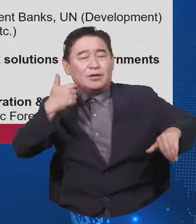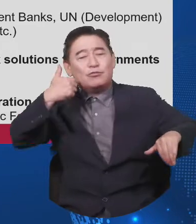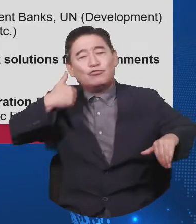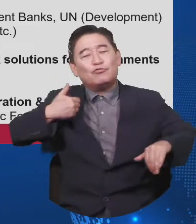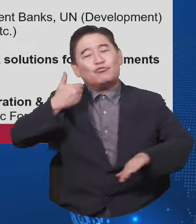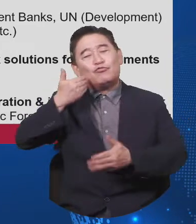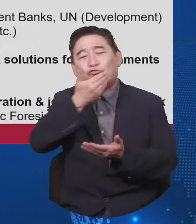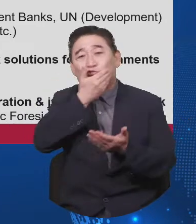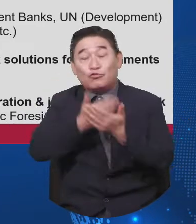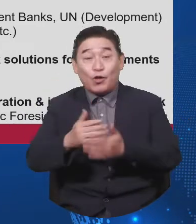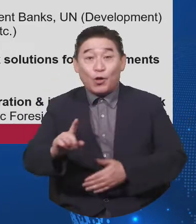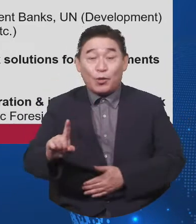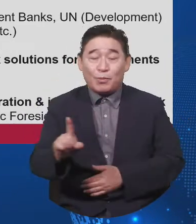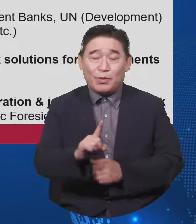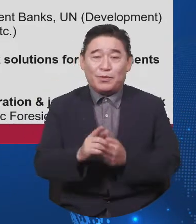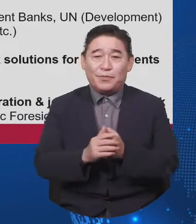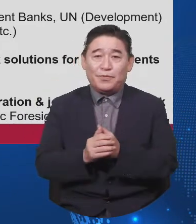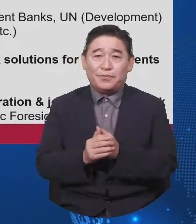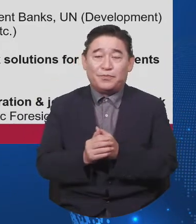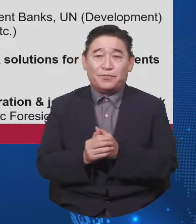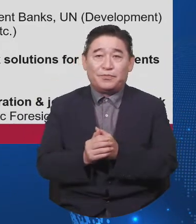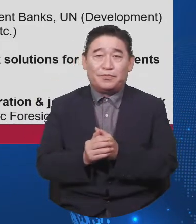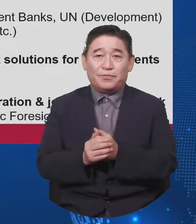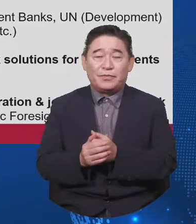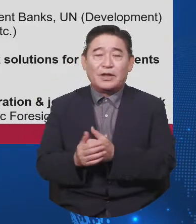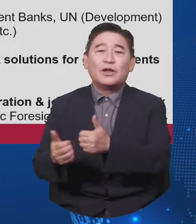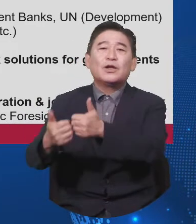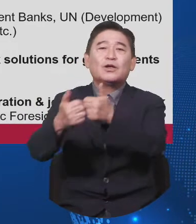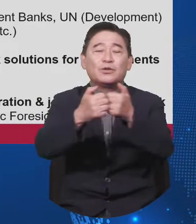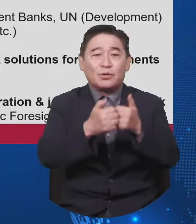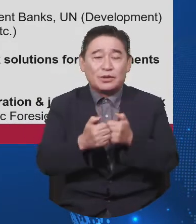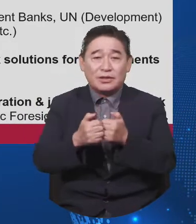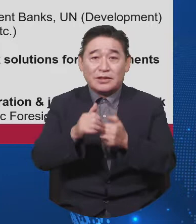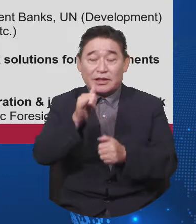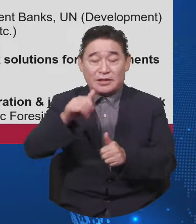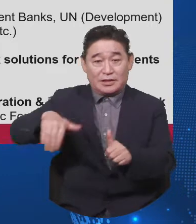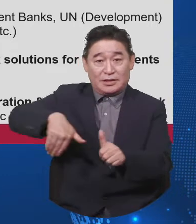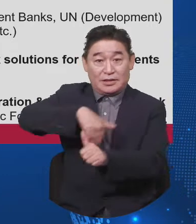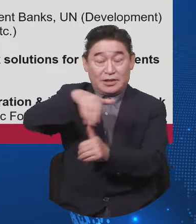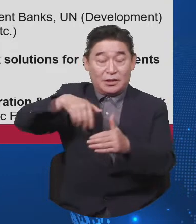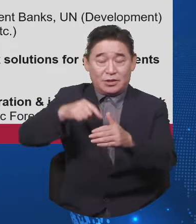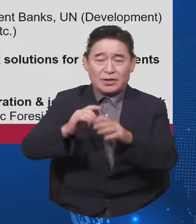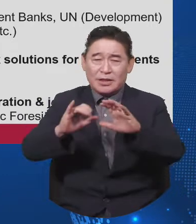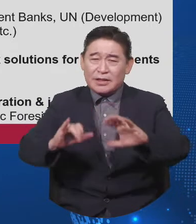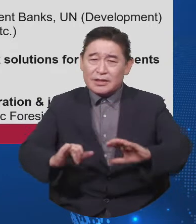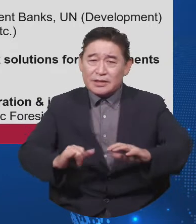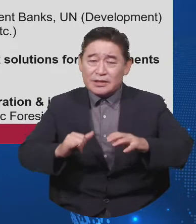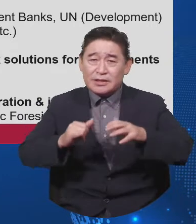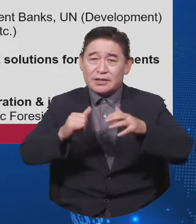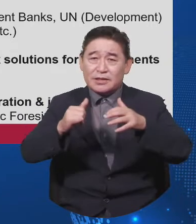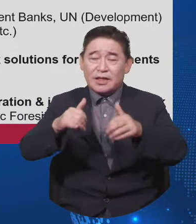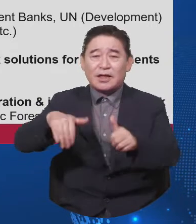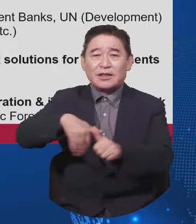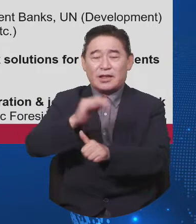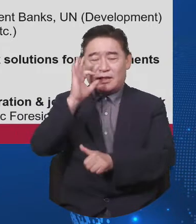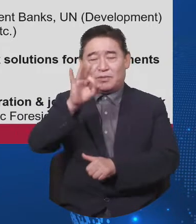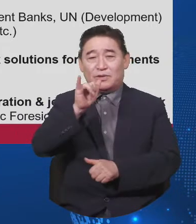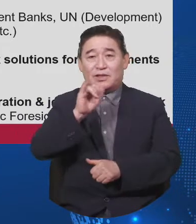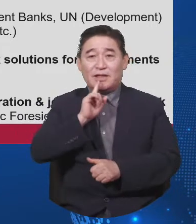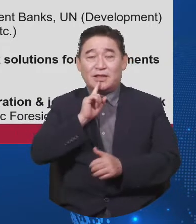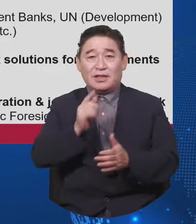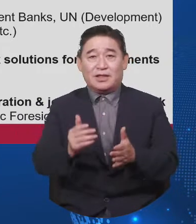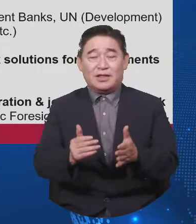those actors are looking at the global context and looking at South-South cooperation